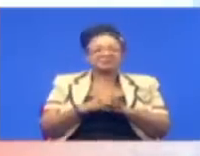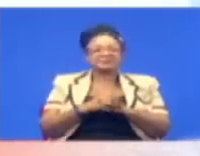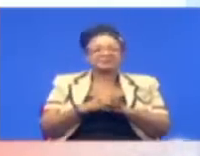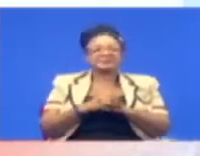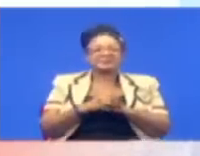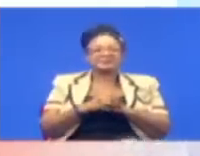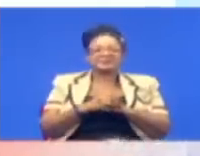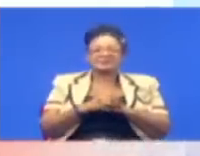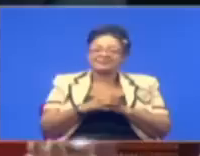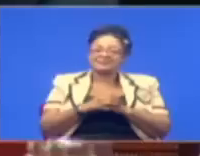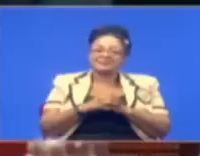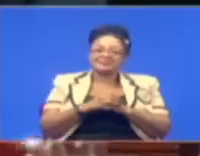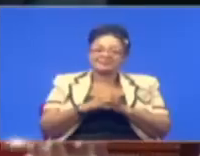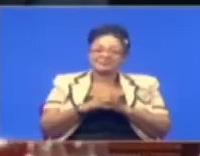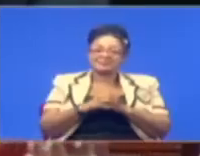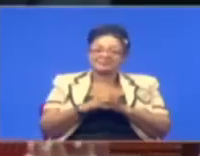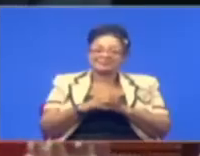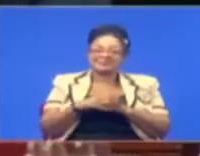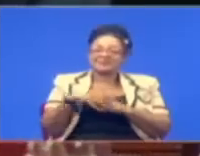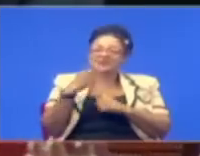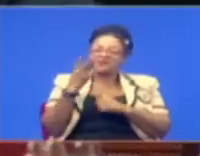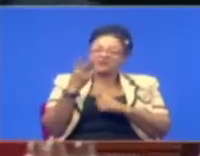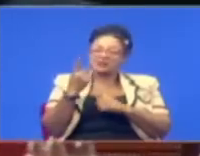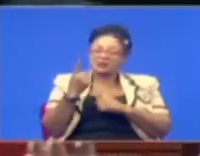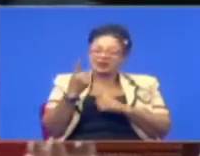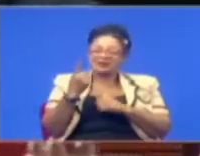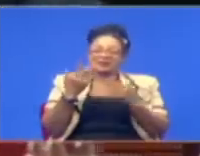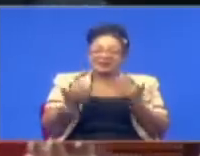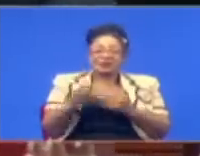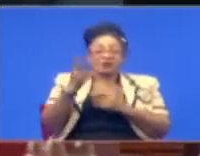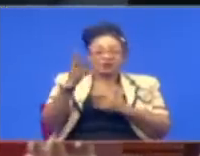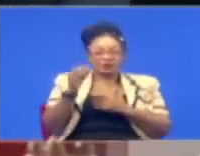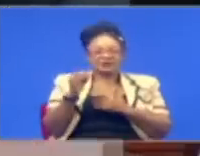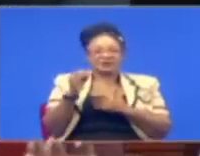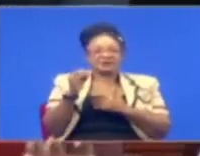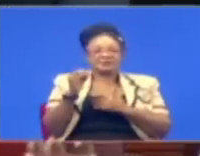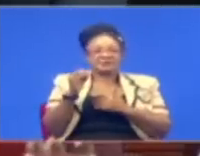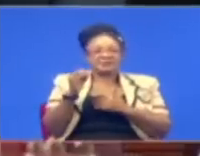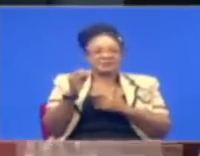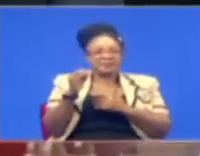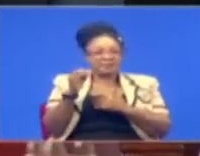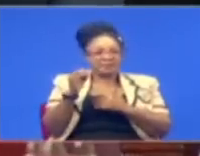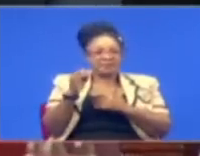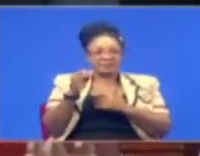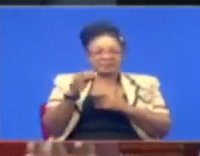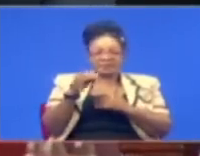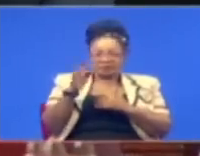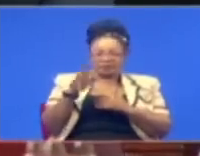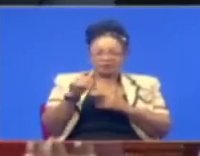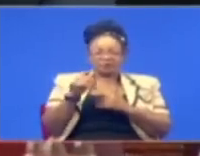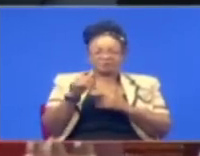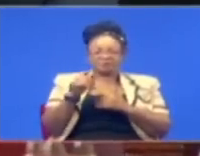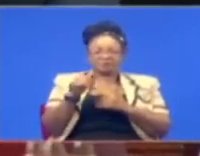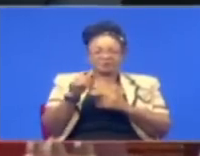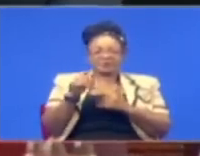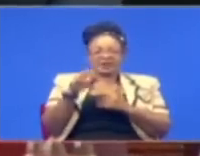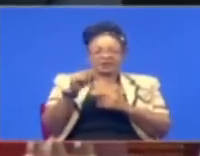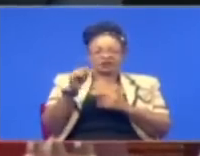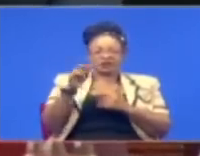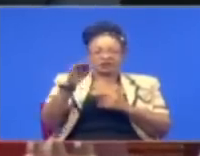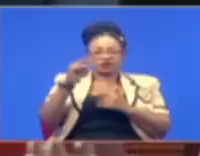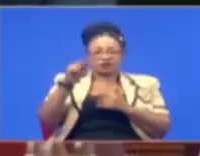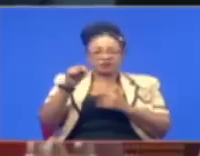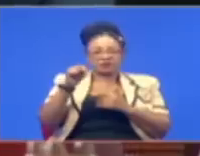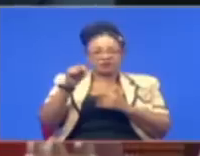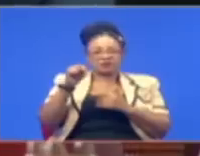My Lord, 41 judges, they are now 40, out of attrition. There